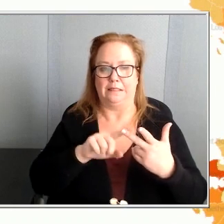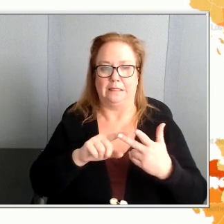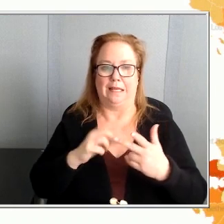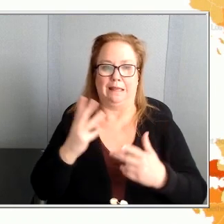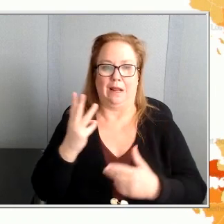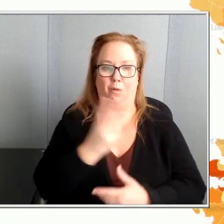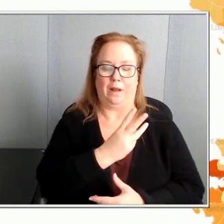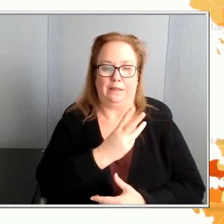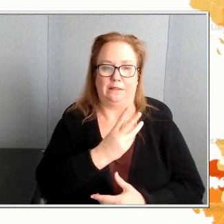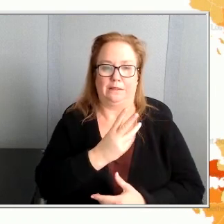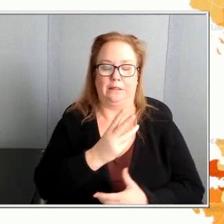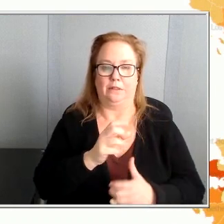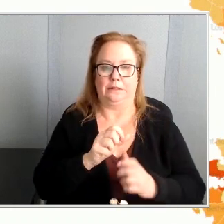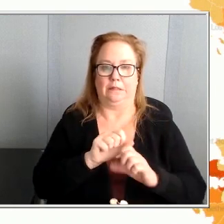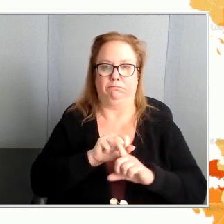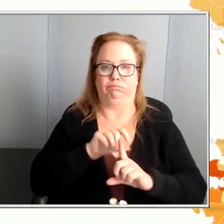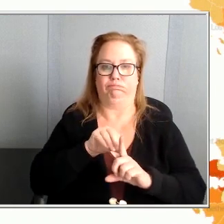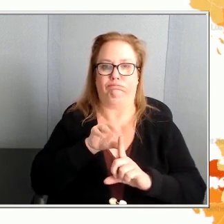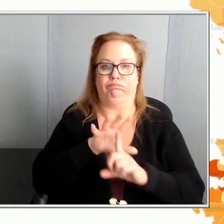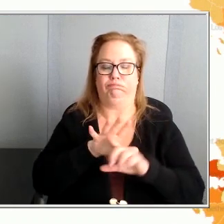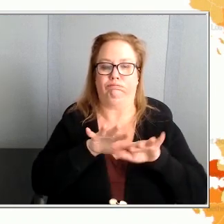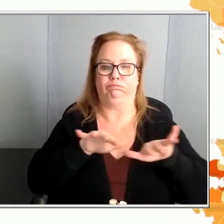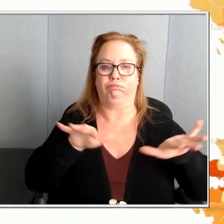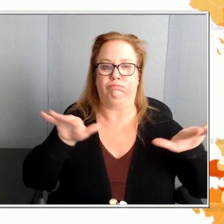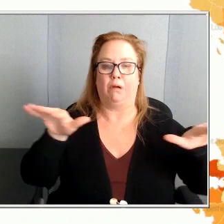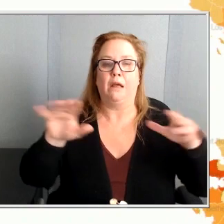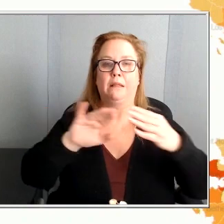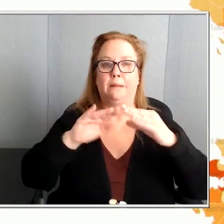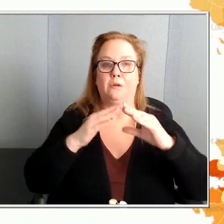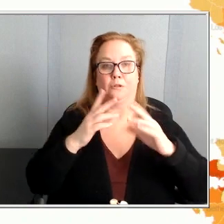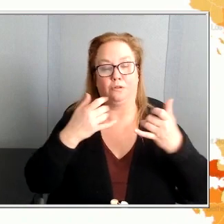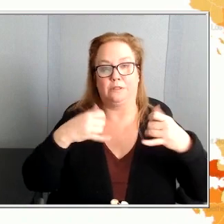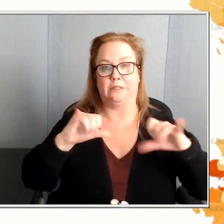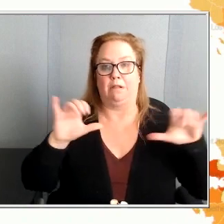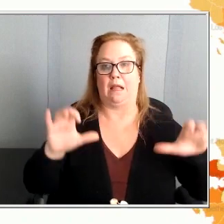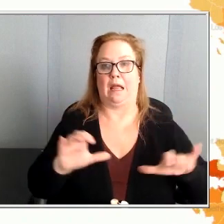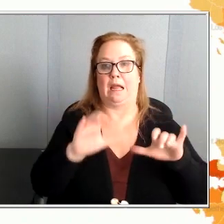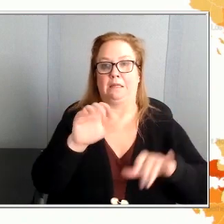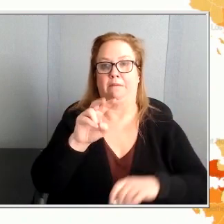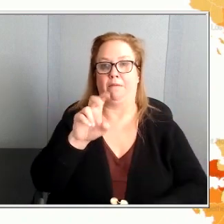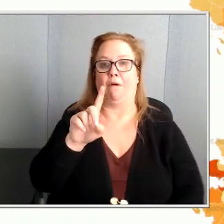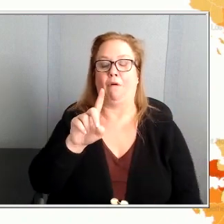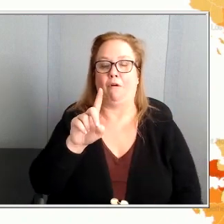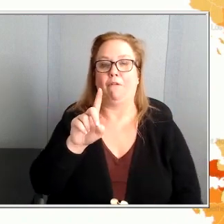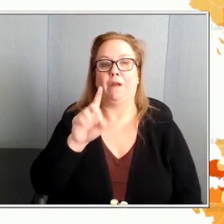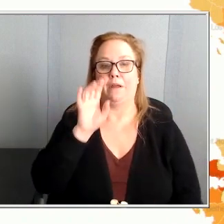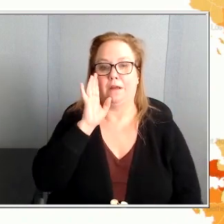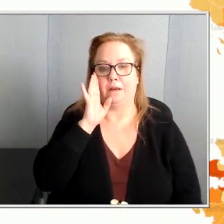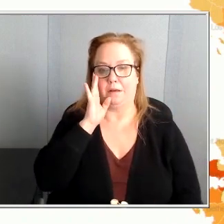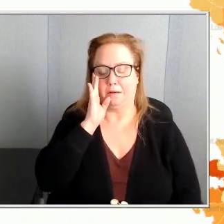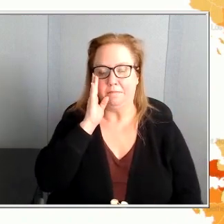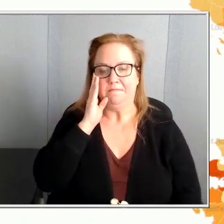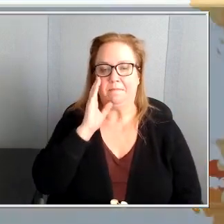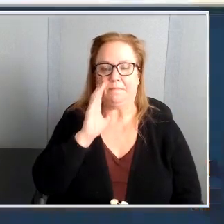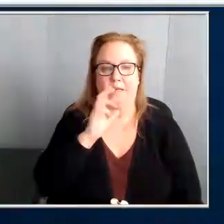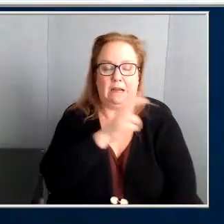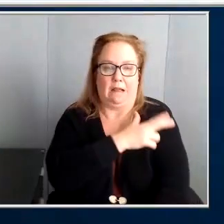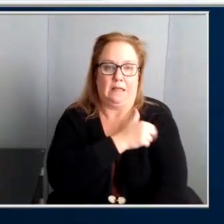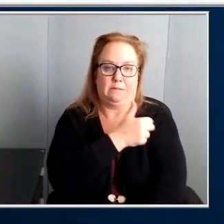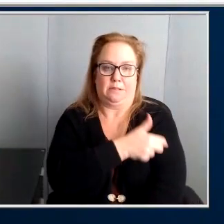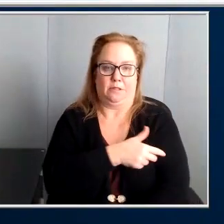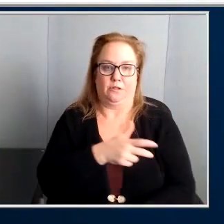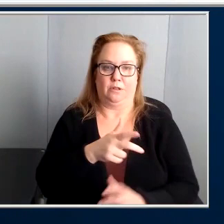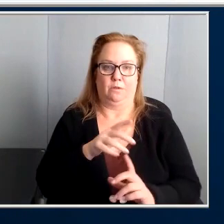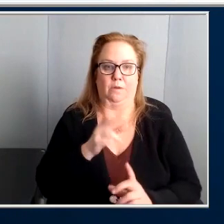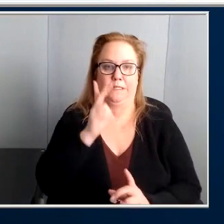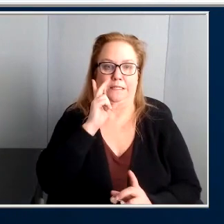now, and what I think it says to us is that there's still a lot of active COVID out there, and if we trace hospitalizations, we especially see